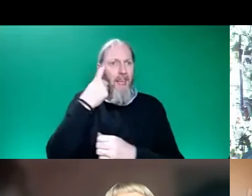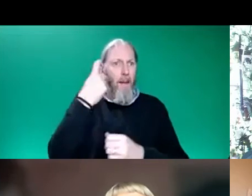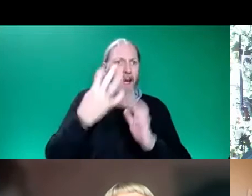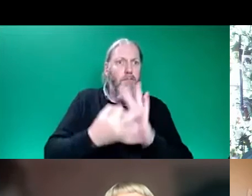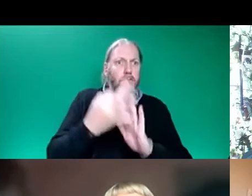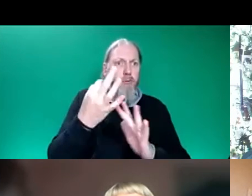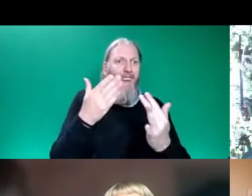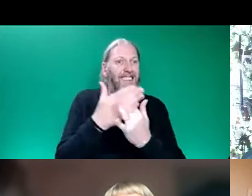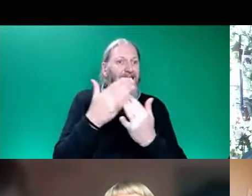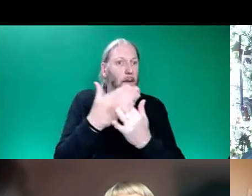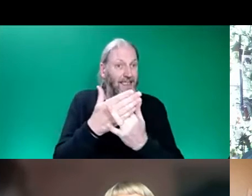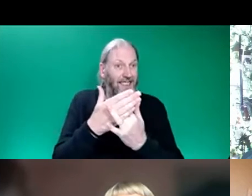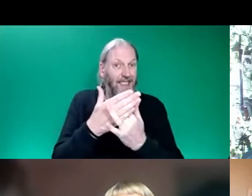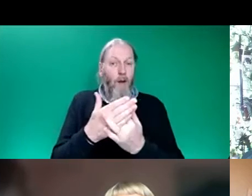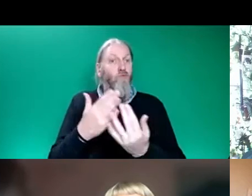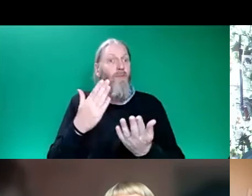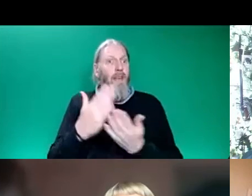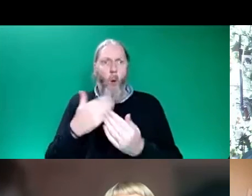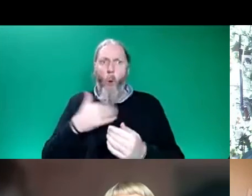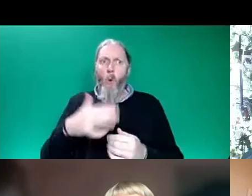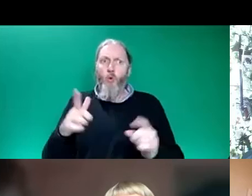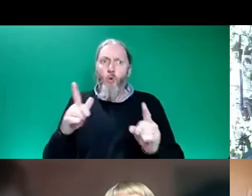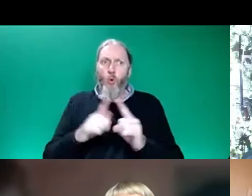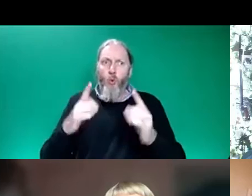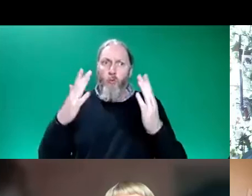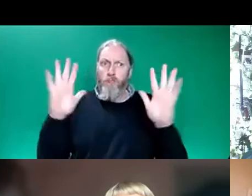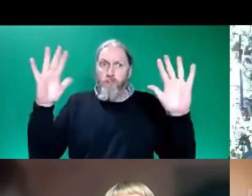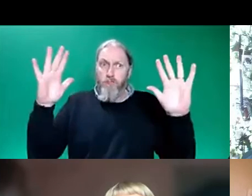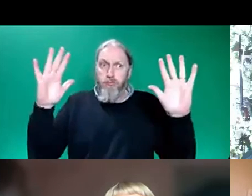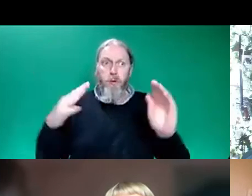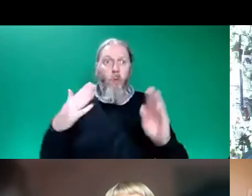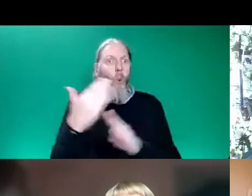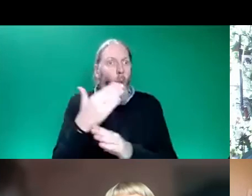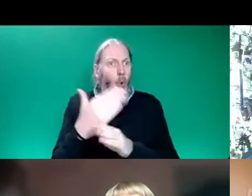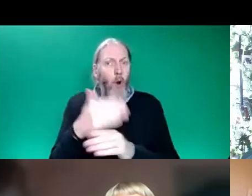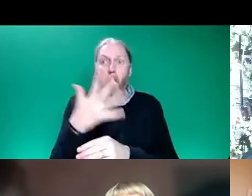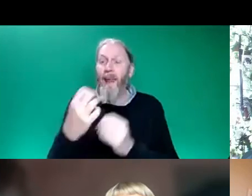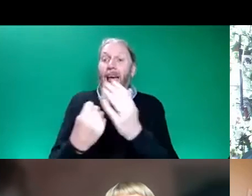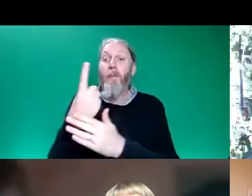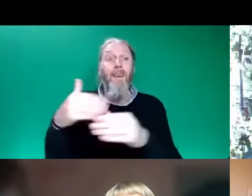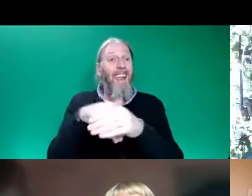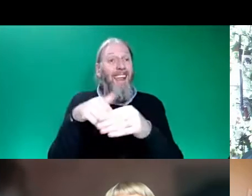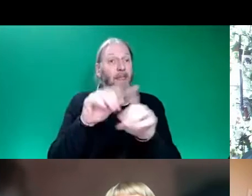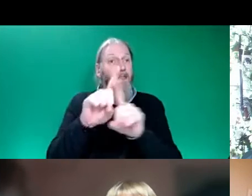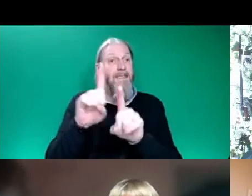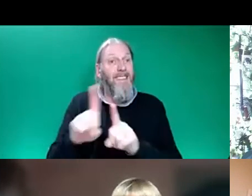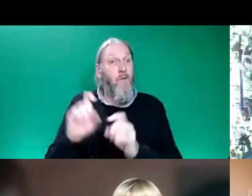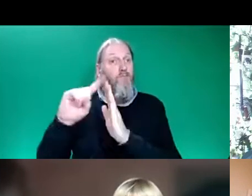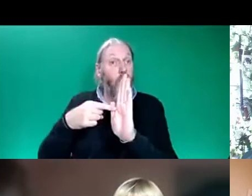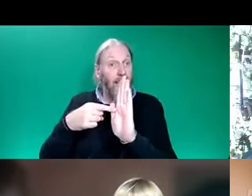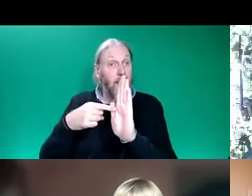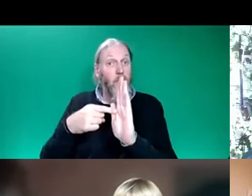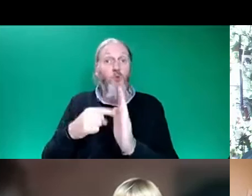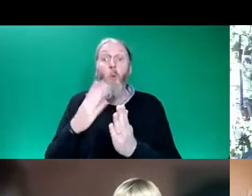out to kind of work that has happened within the project specifically has been creating better links